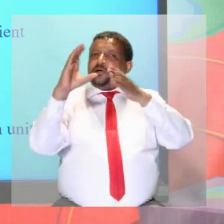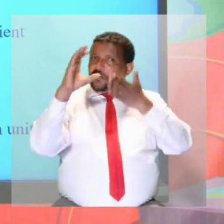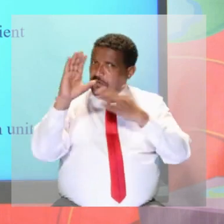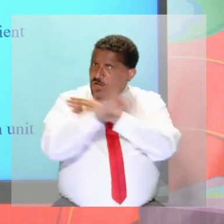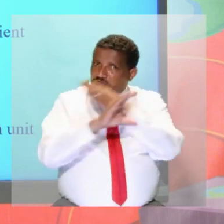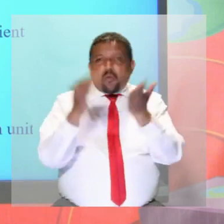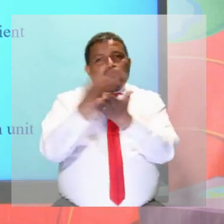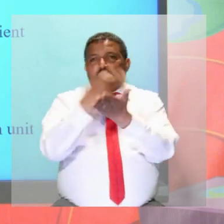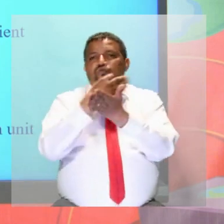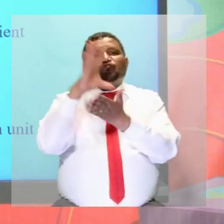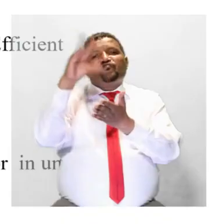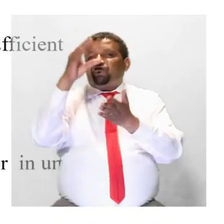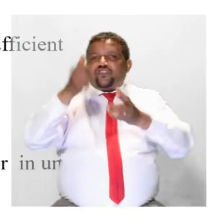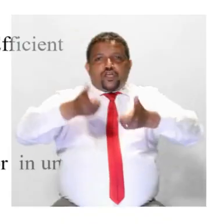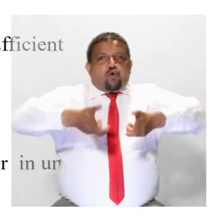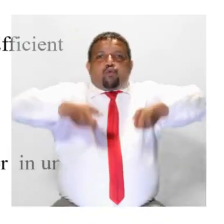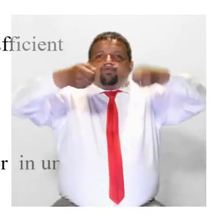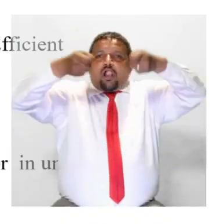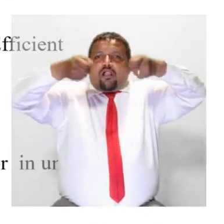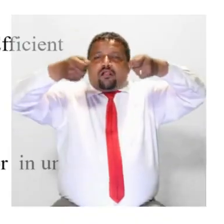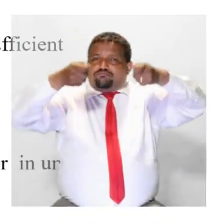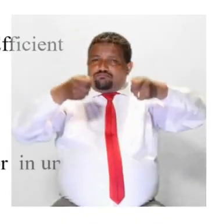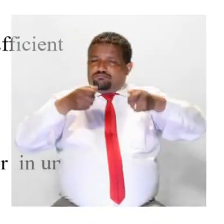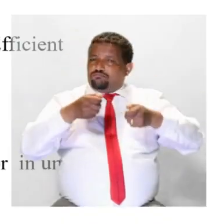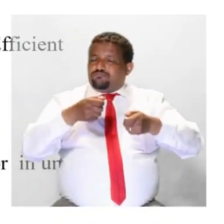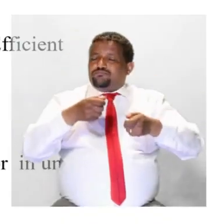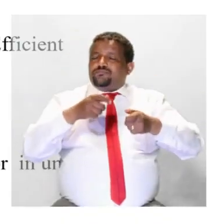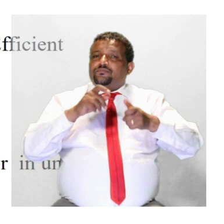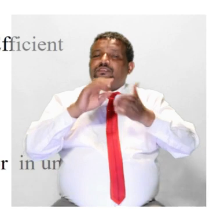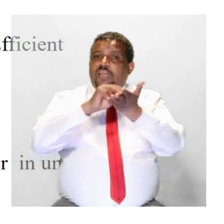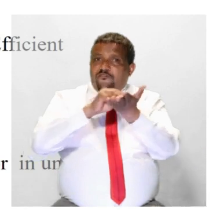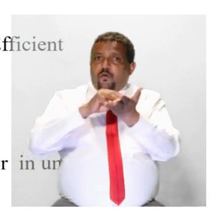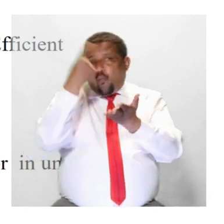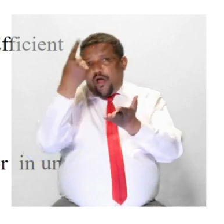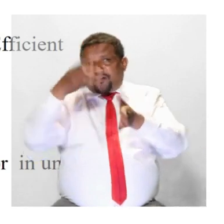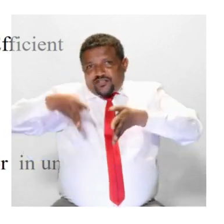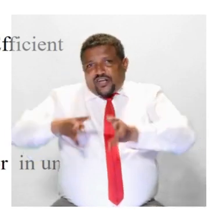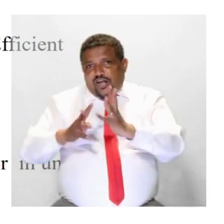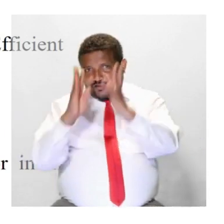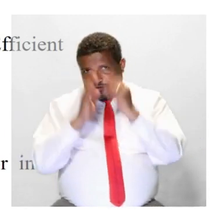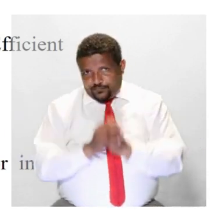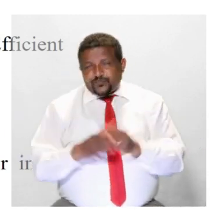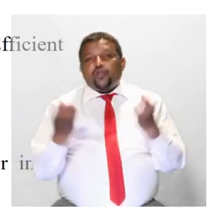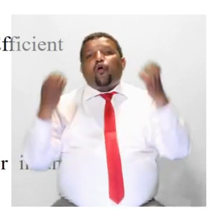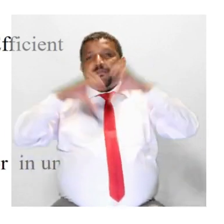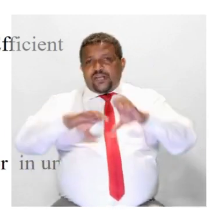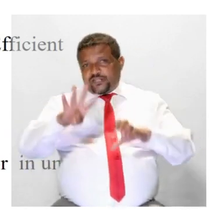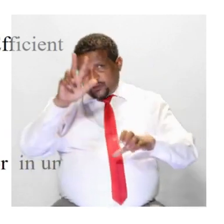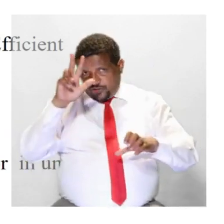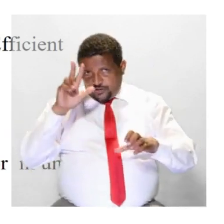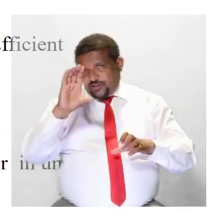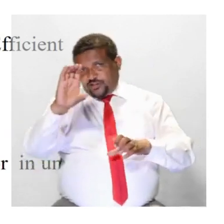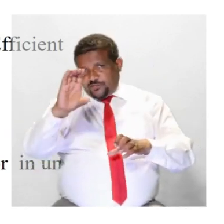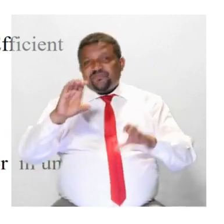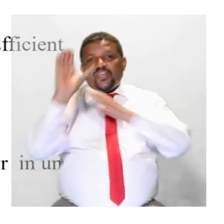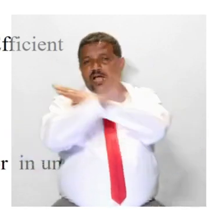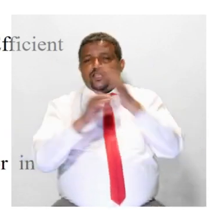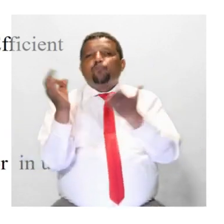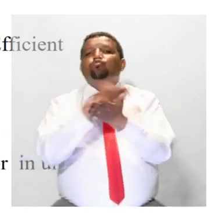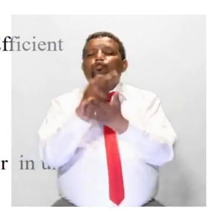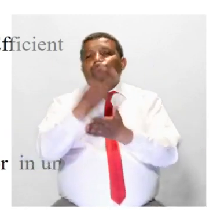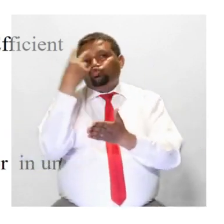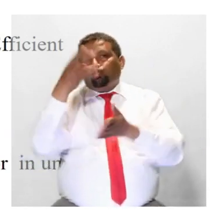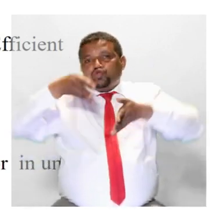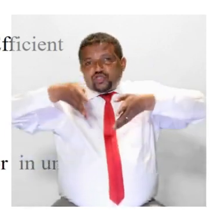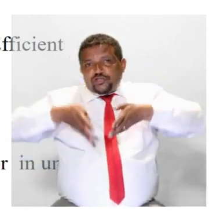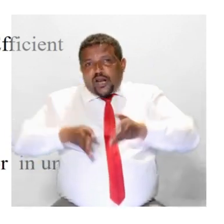produces 50 quintal of teff and one tractor. And at combination C, the country produces